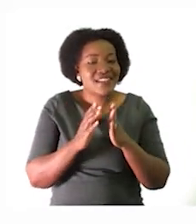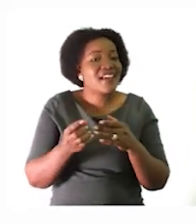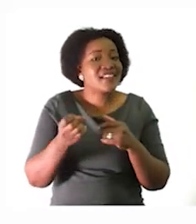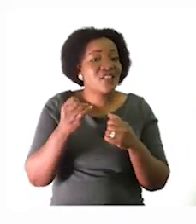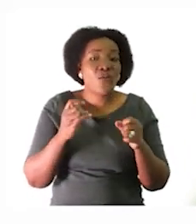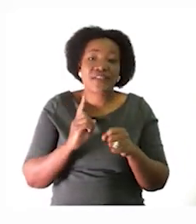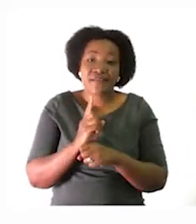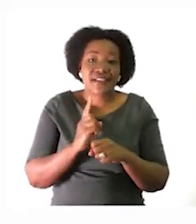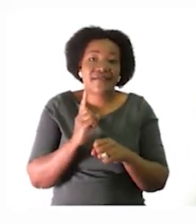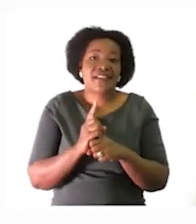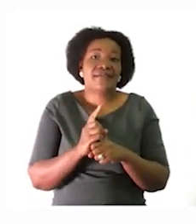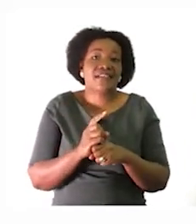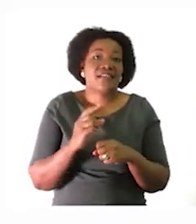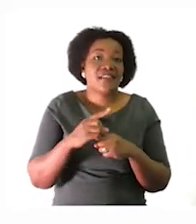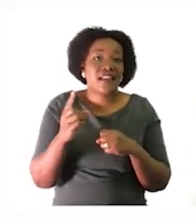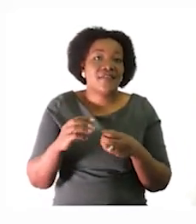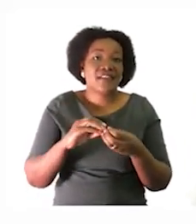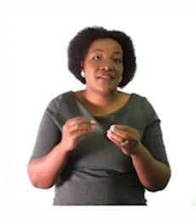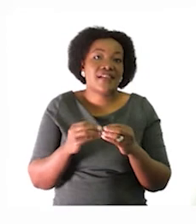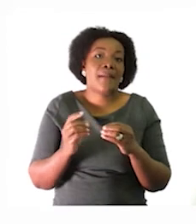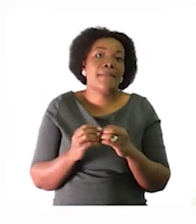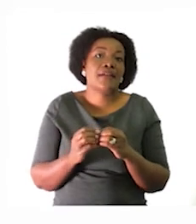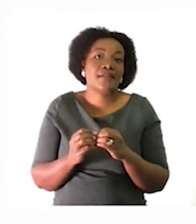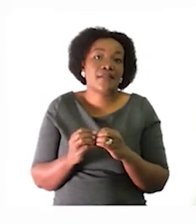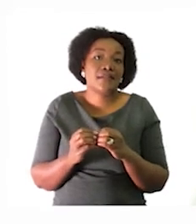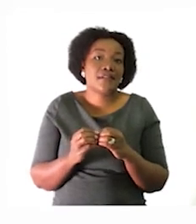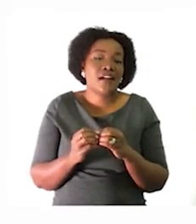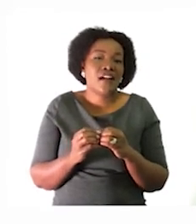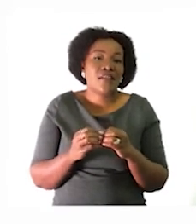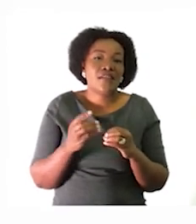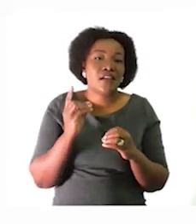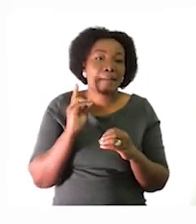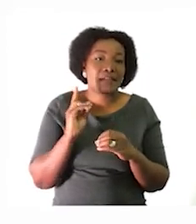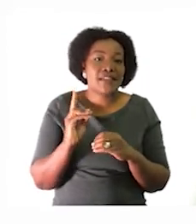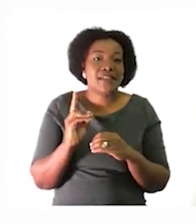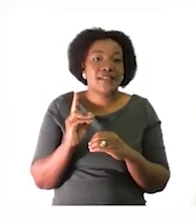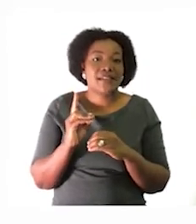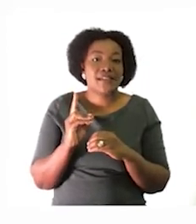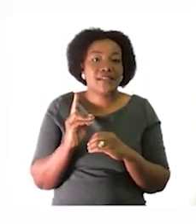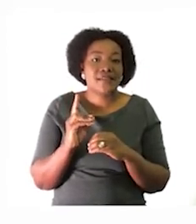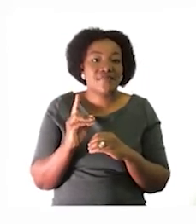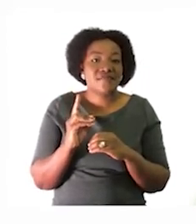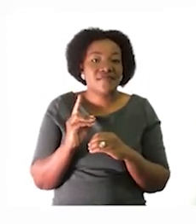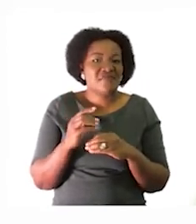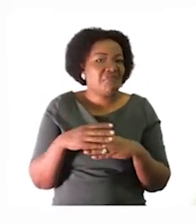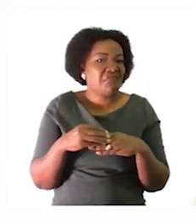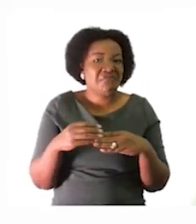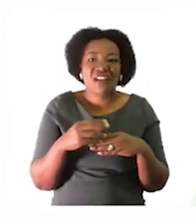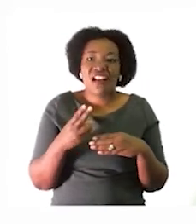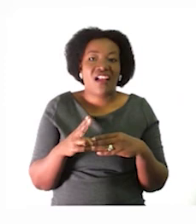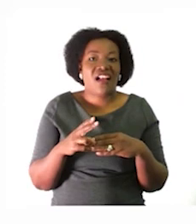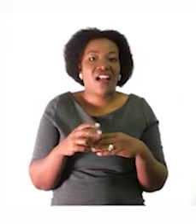reading money. Okay, let's quickly go to number D. Number D is not notes, but